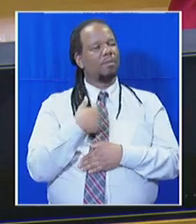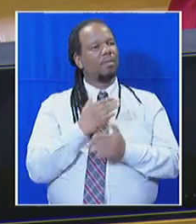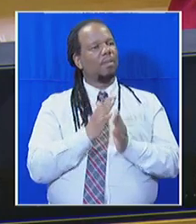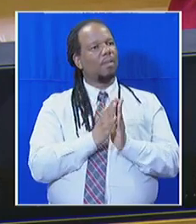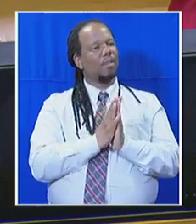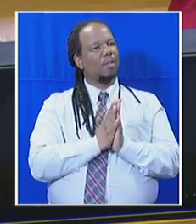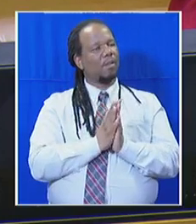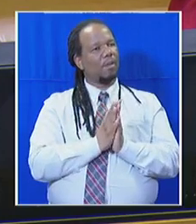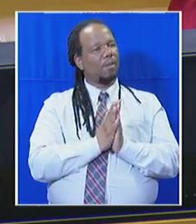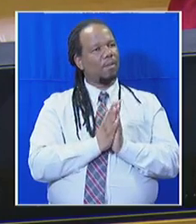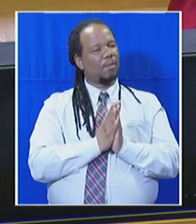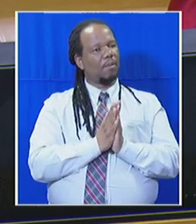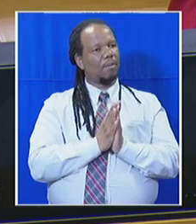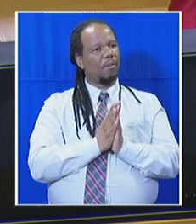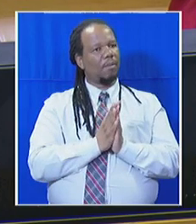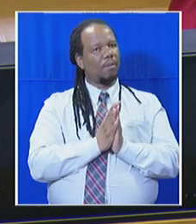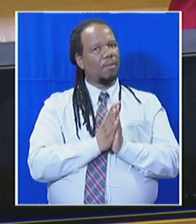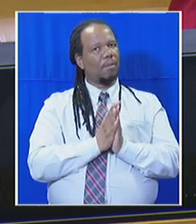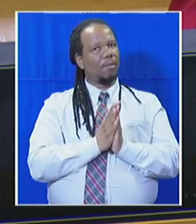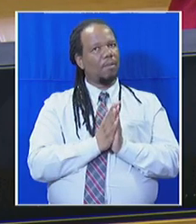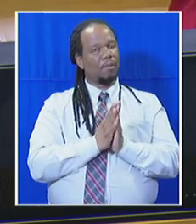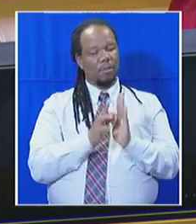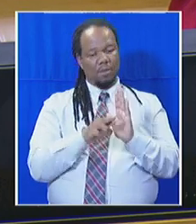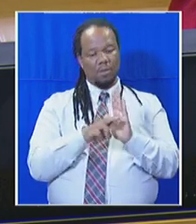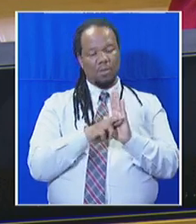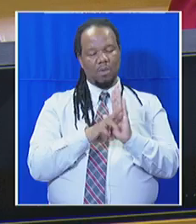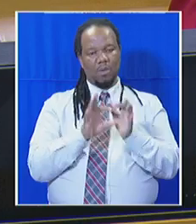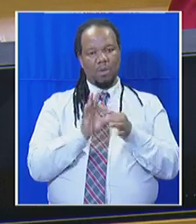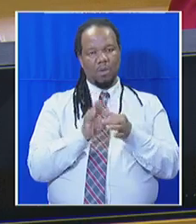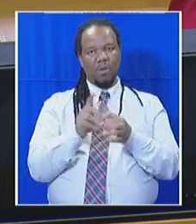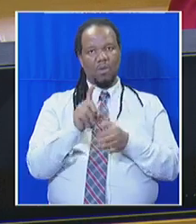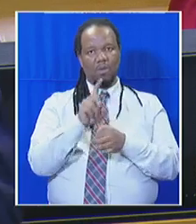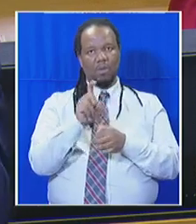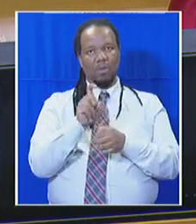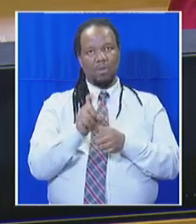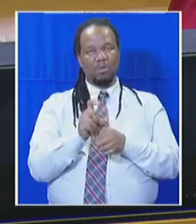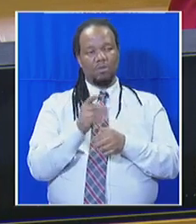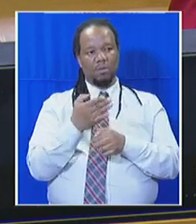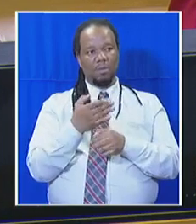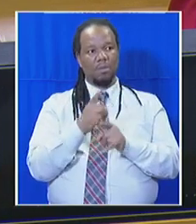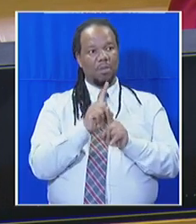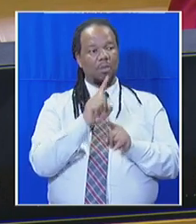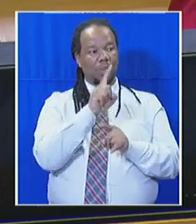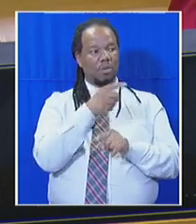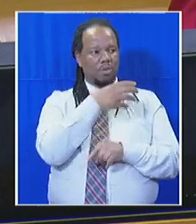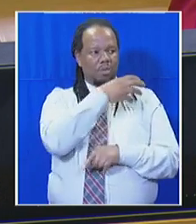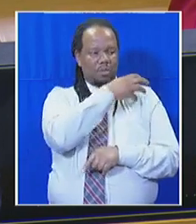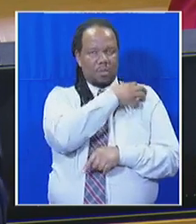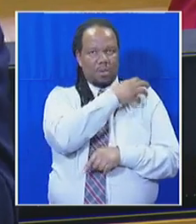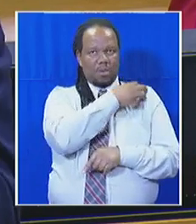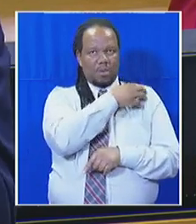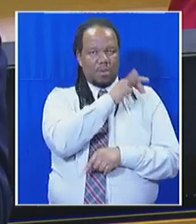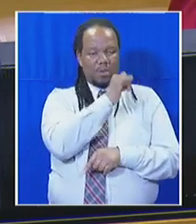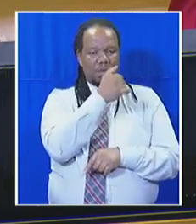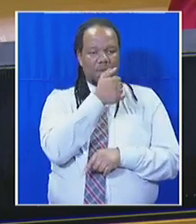of the rules pertaining to questions to ministers, the provision of the